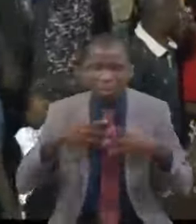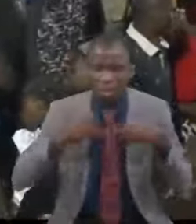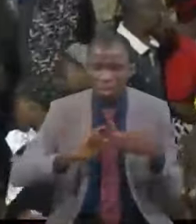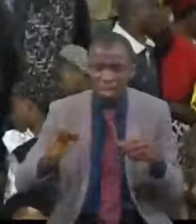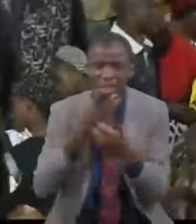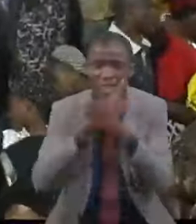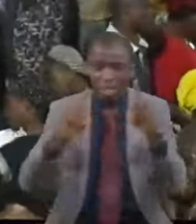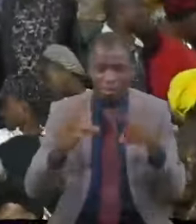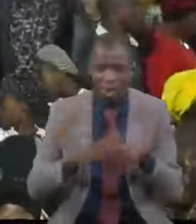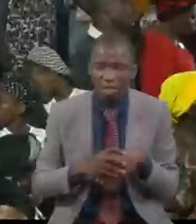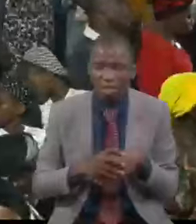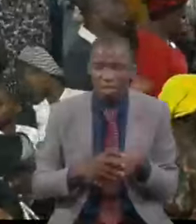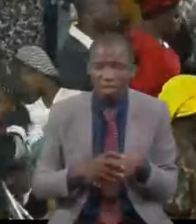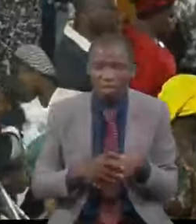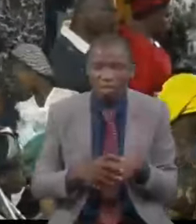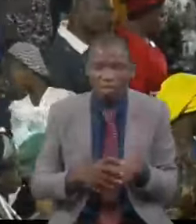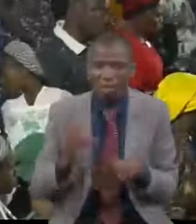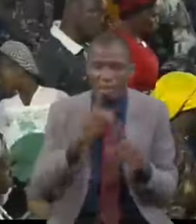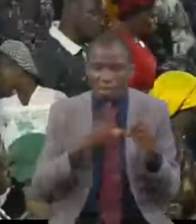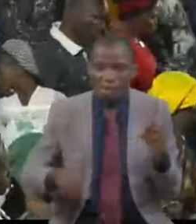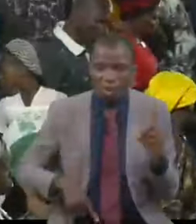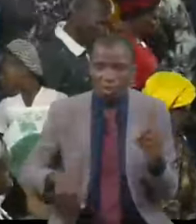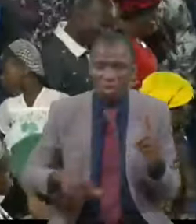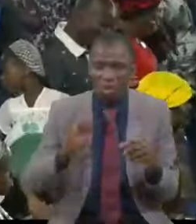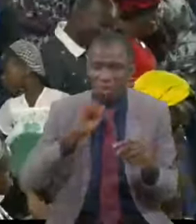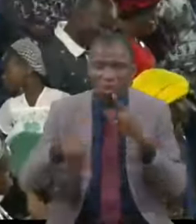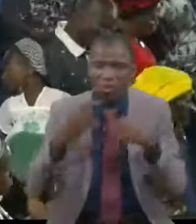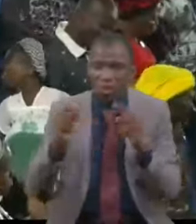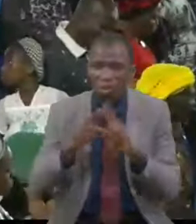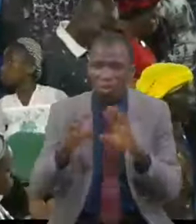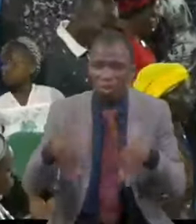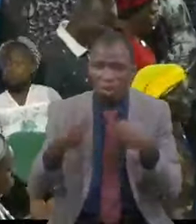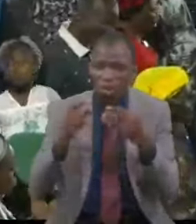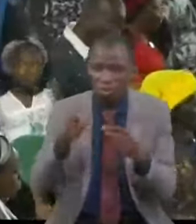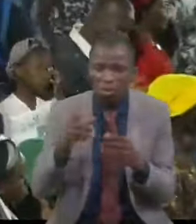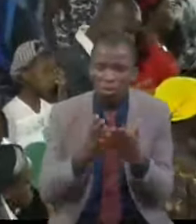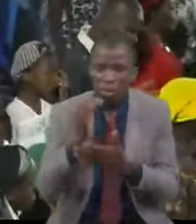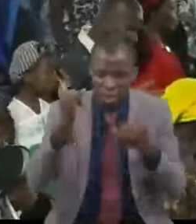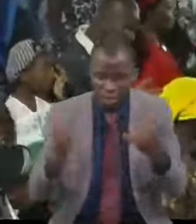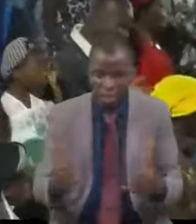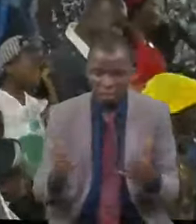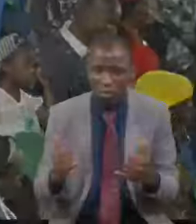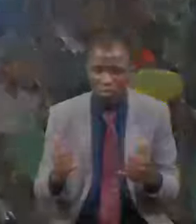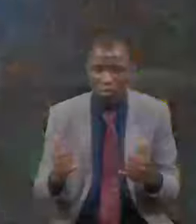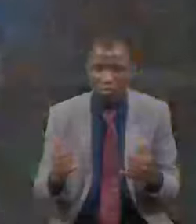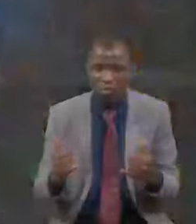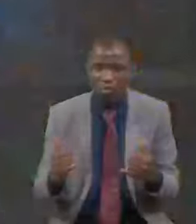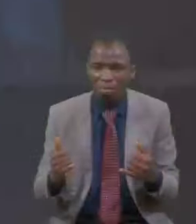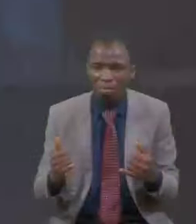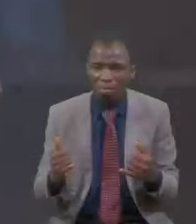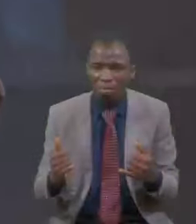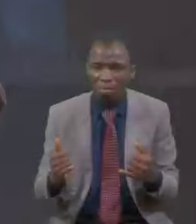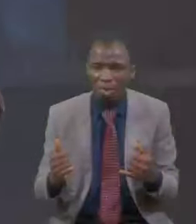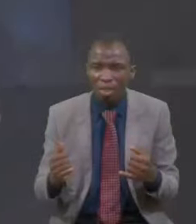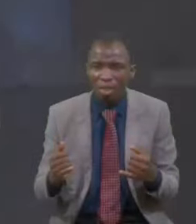deliverance, the Lord is going to give you right now. That sickness